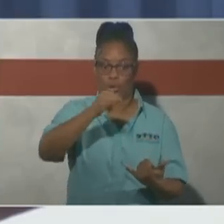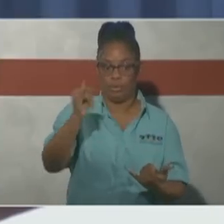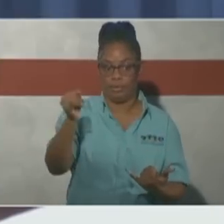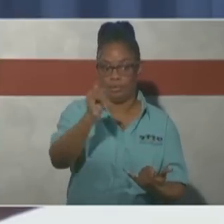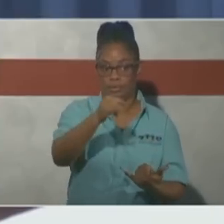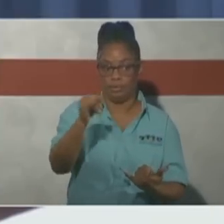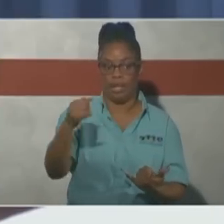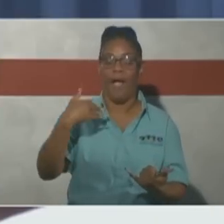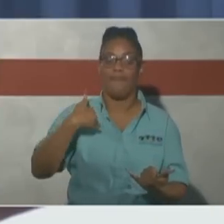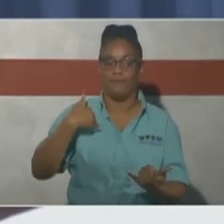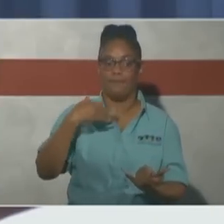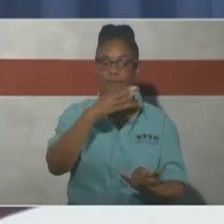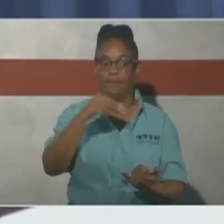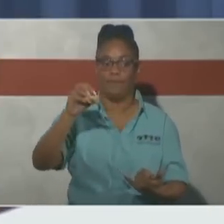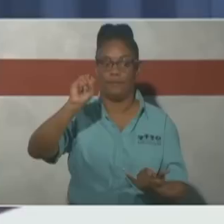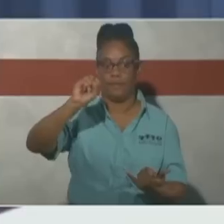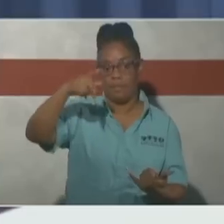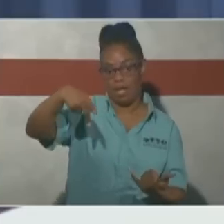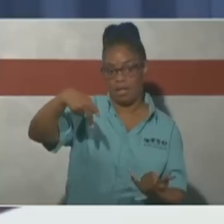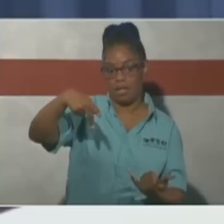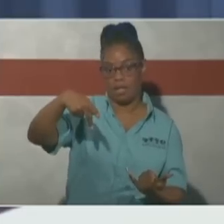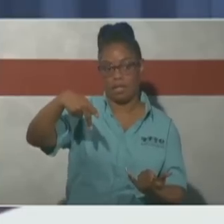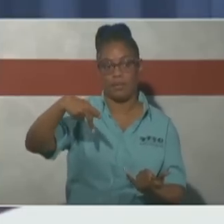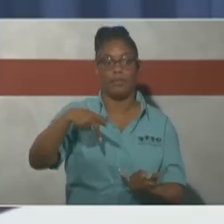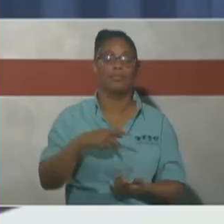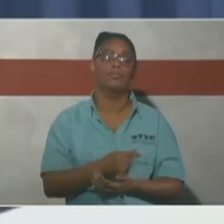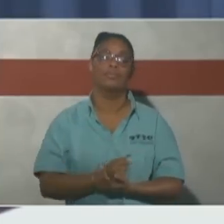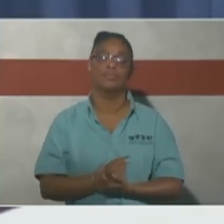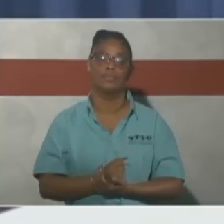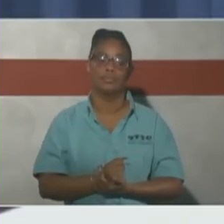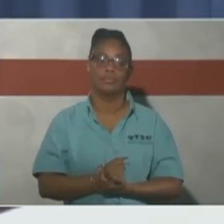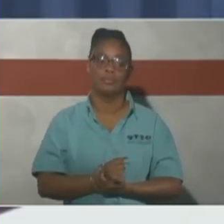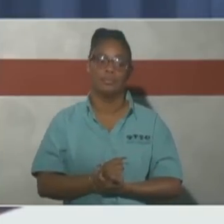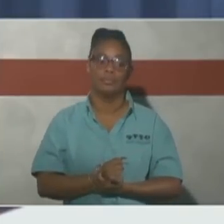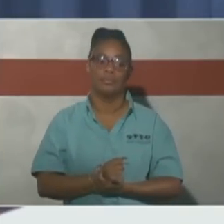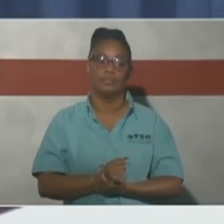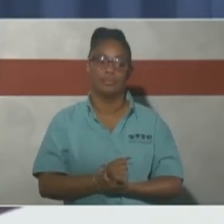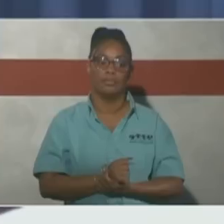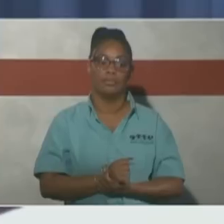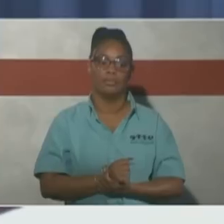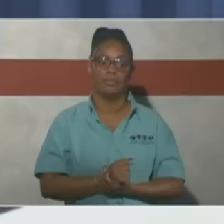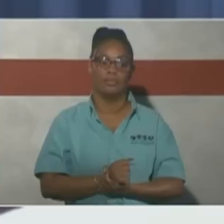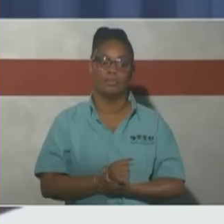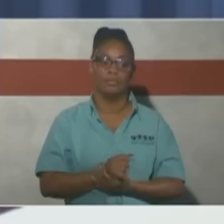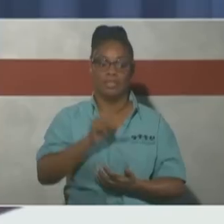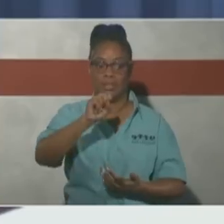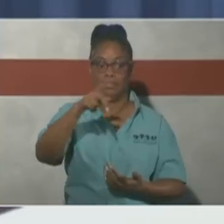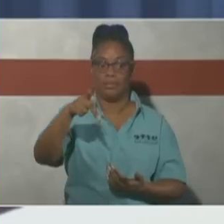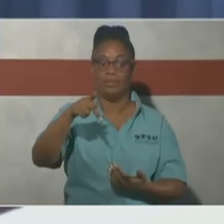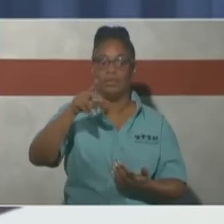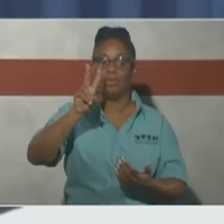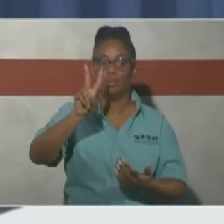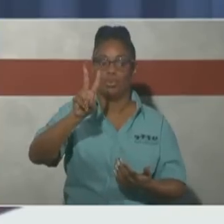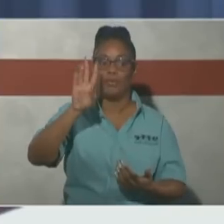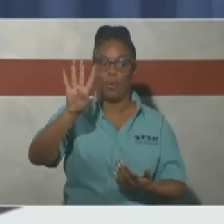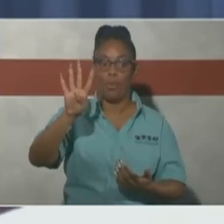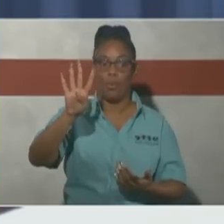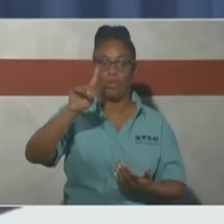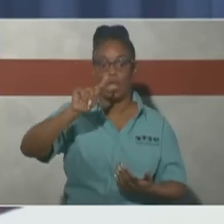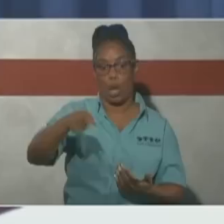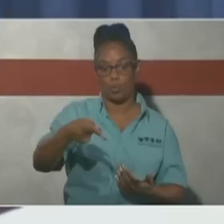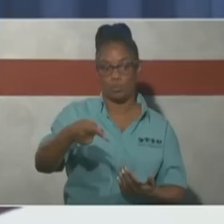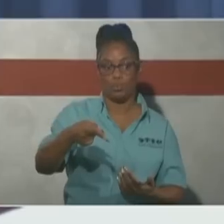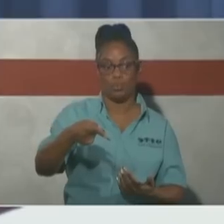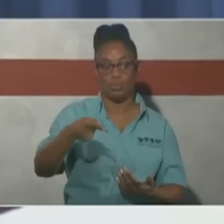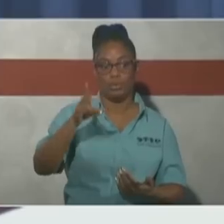with Johnson & Johnson, you could be boosted with Sinopharm. So they are now interchangeable. So, and what we have in